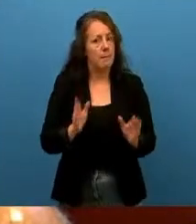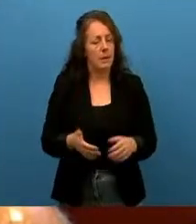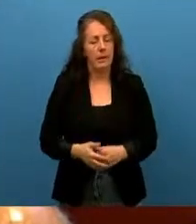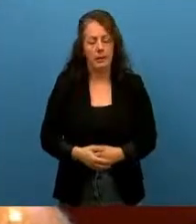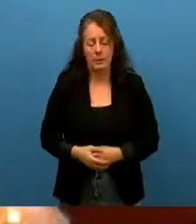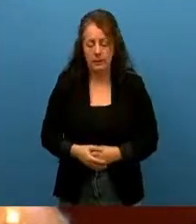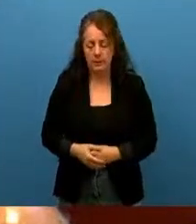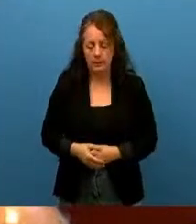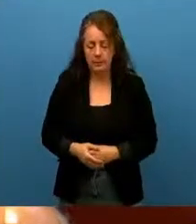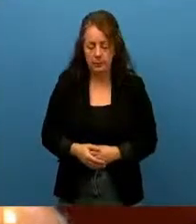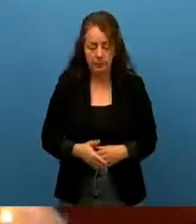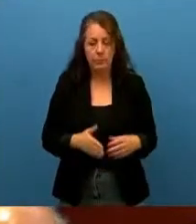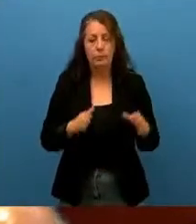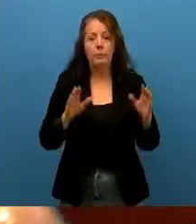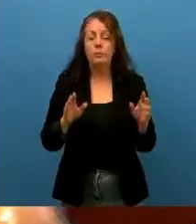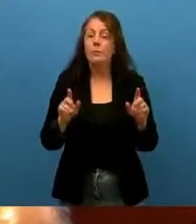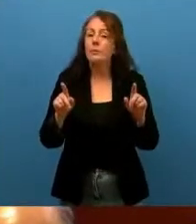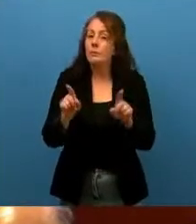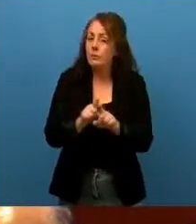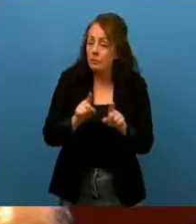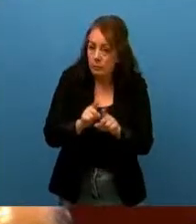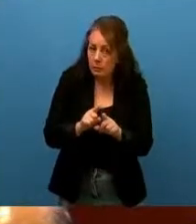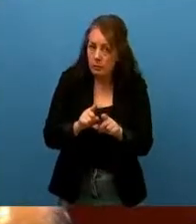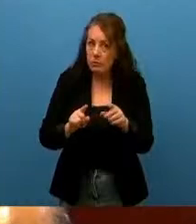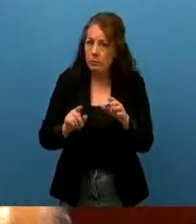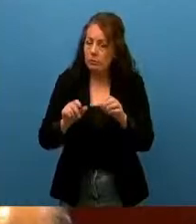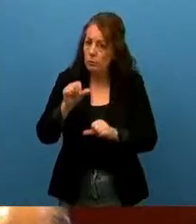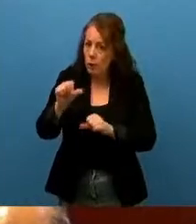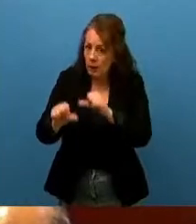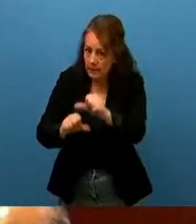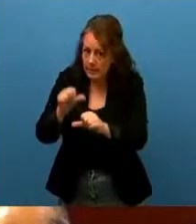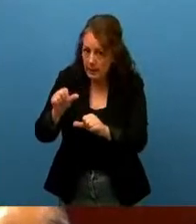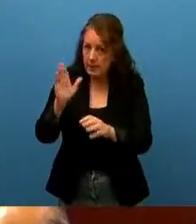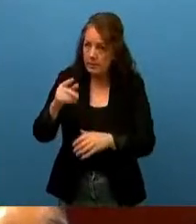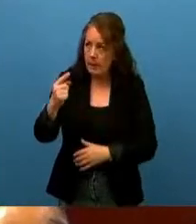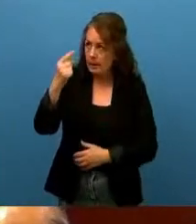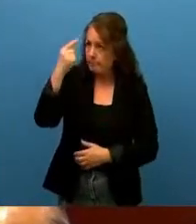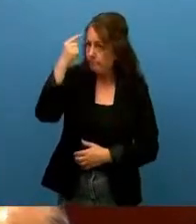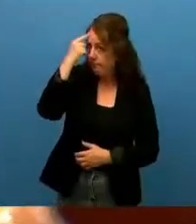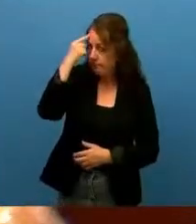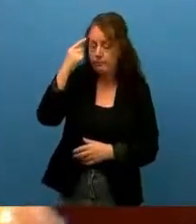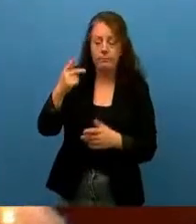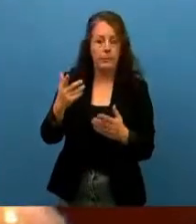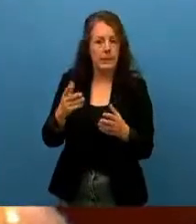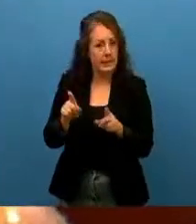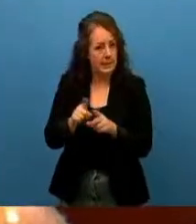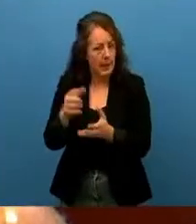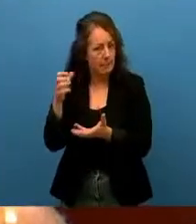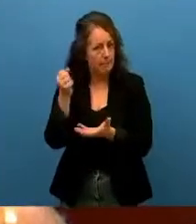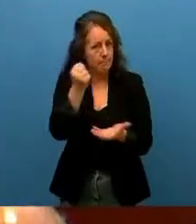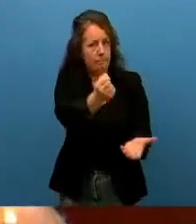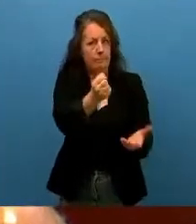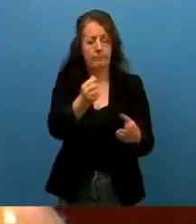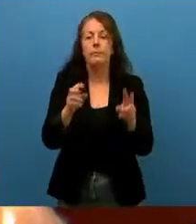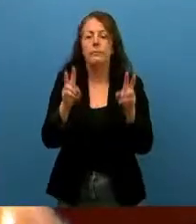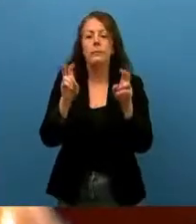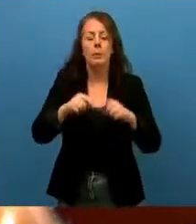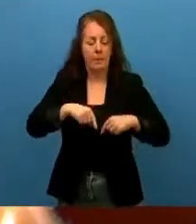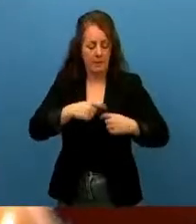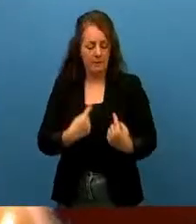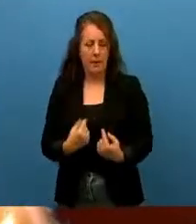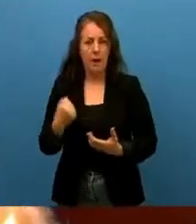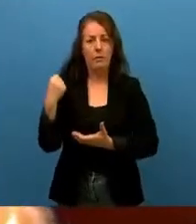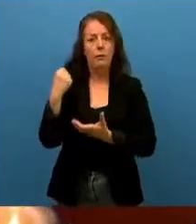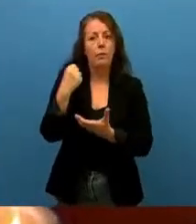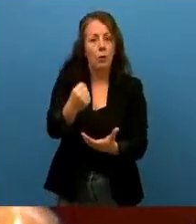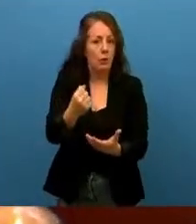resourcing, especially for the UN Voluntary Fund for Indigenous peoples, which has been directly supporting Indigenous peoples' participation